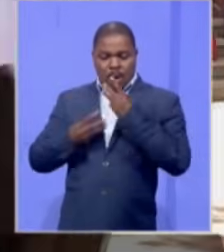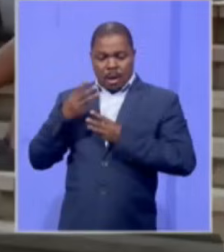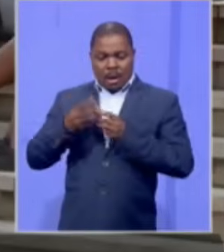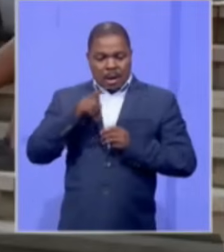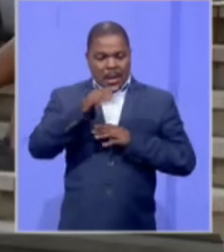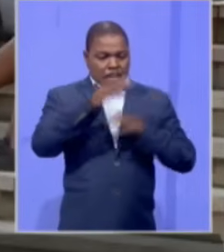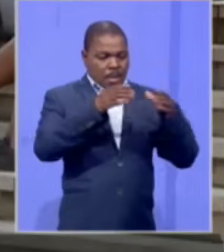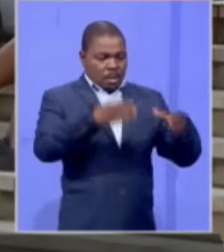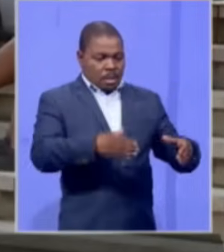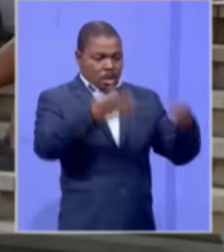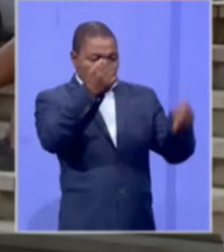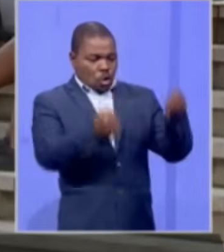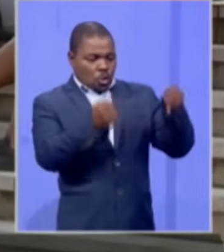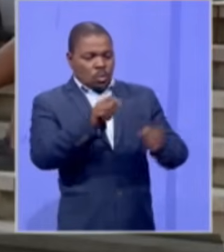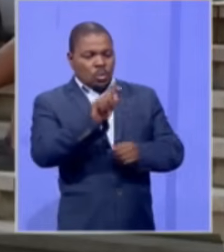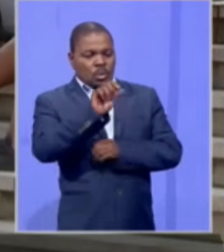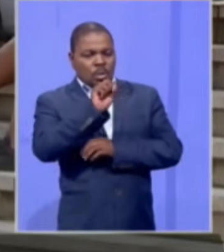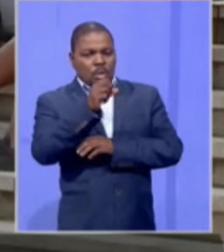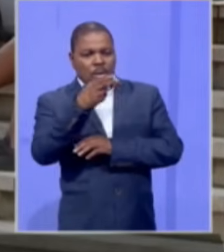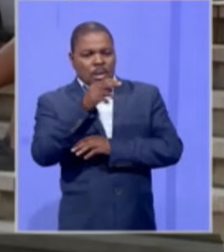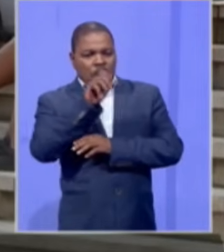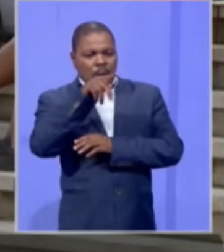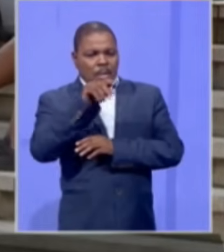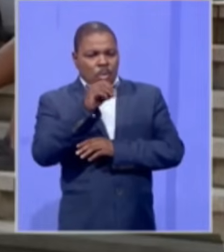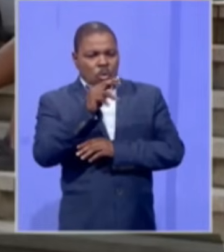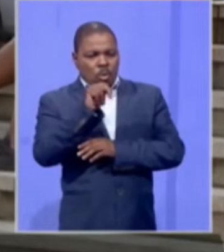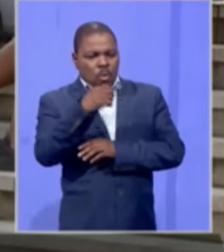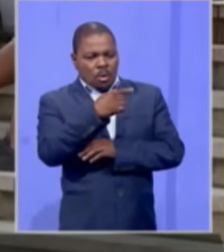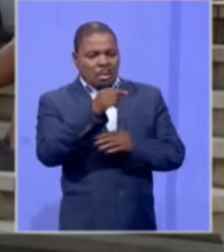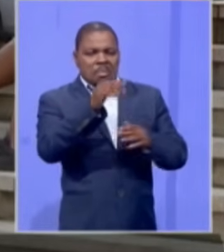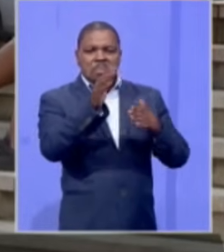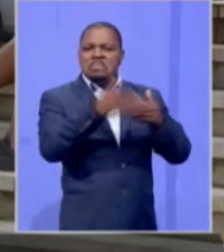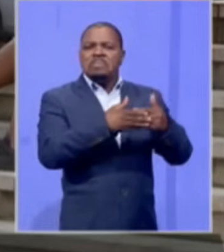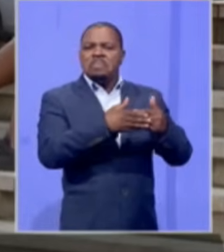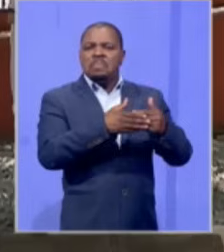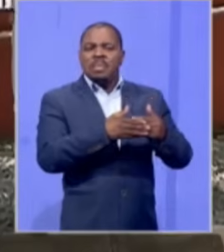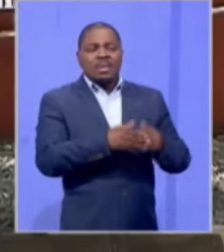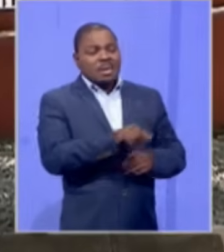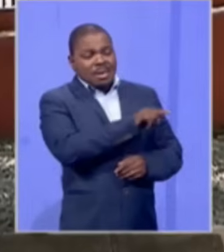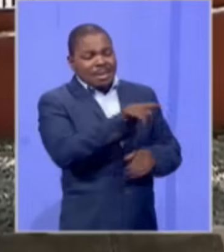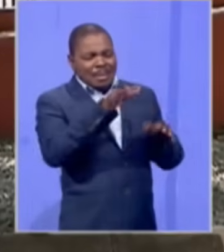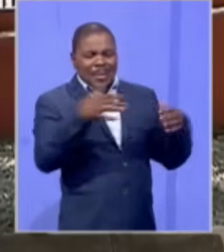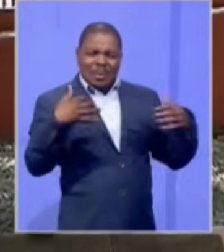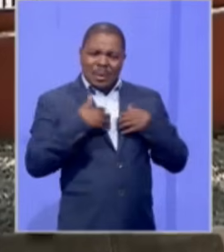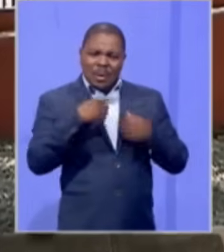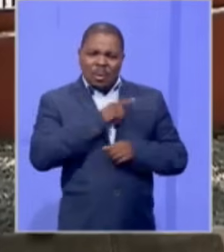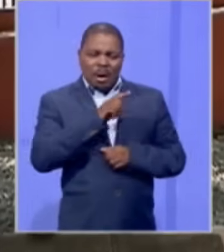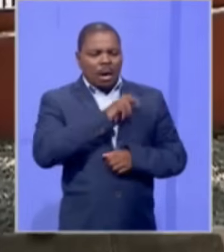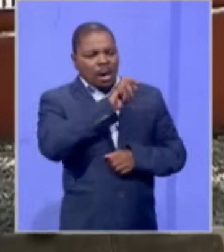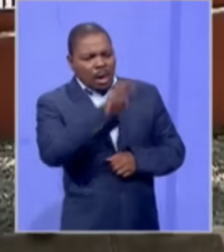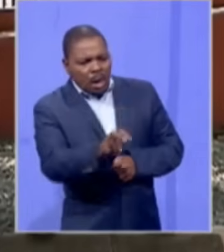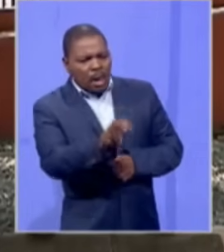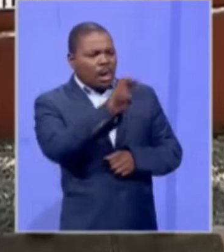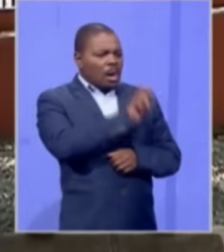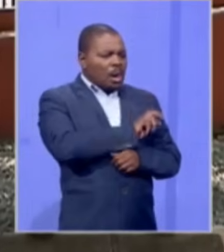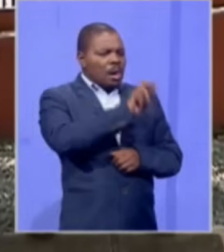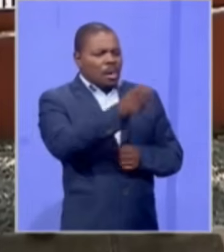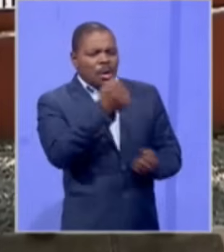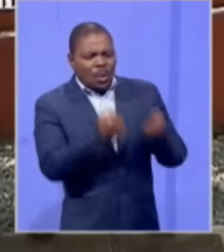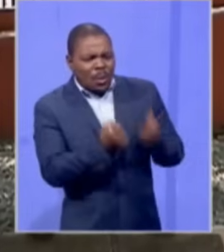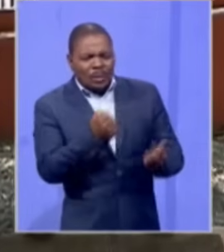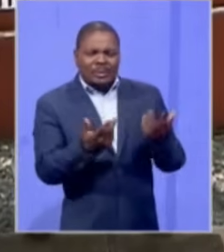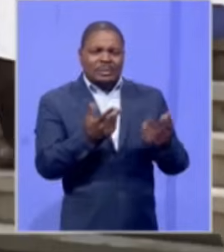moaho wa lekgotla la Tshepong. Mahlatsipa a re a senyehelwa ke tjhelete ka ho nna ba theosa ba nyolosa ha ba fihla ho be ho